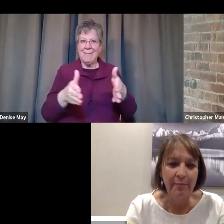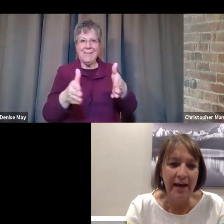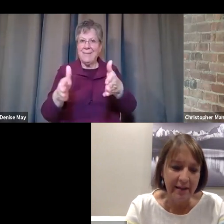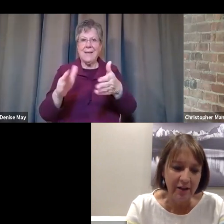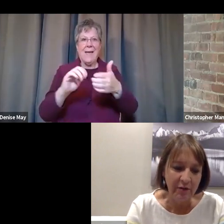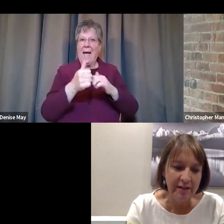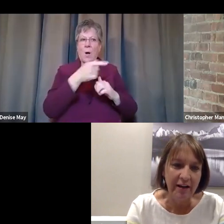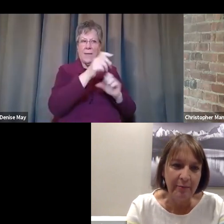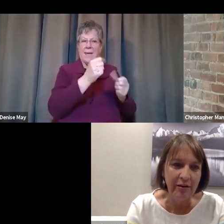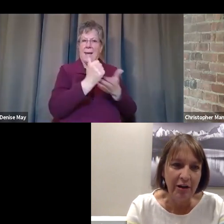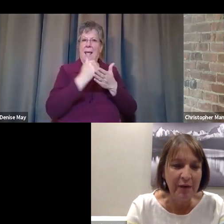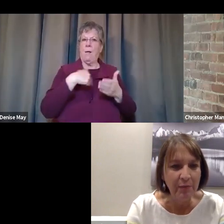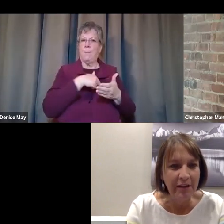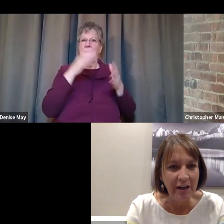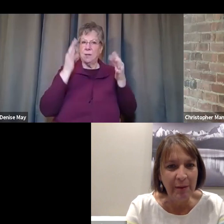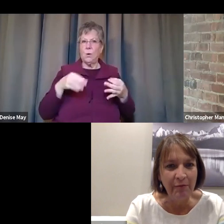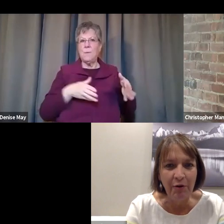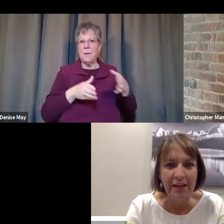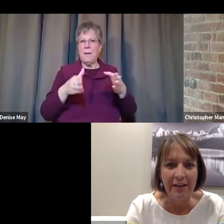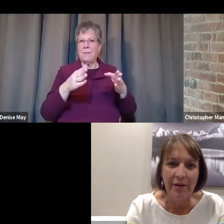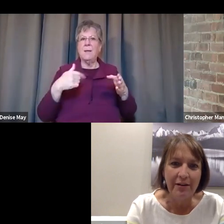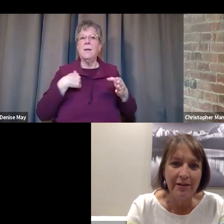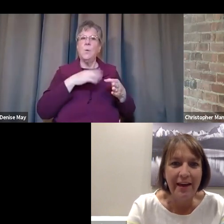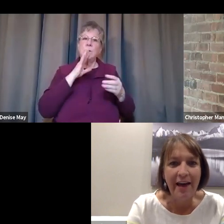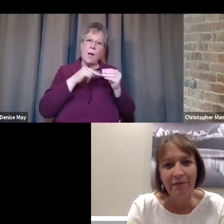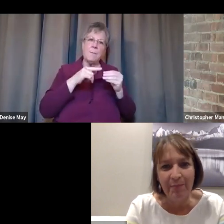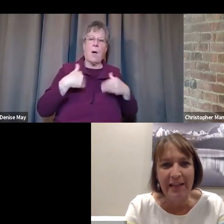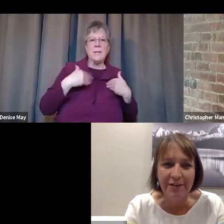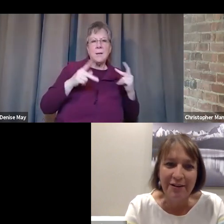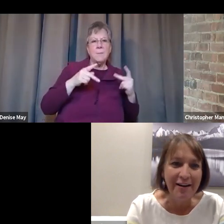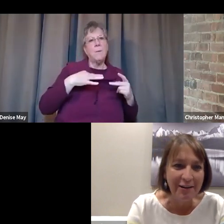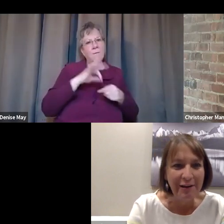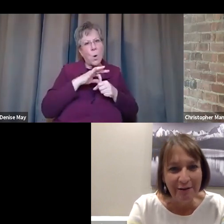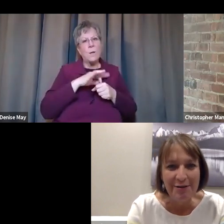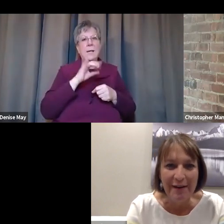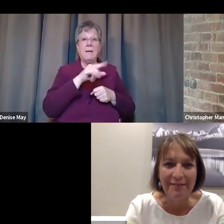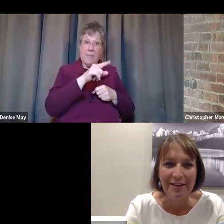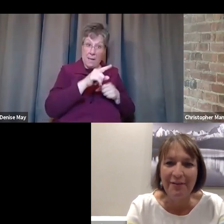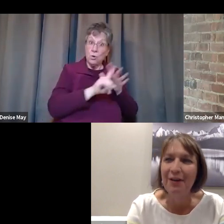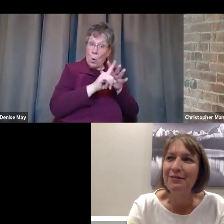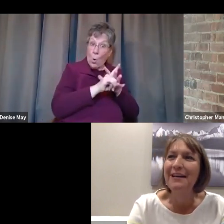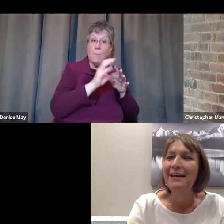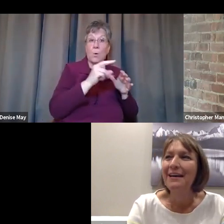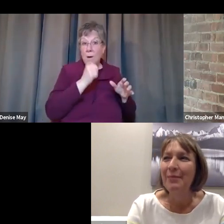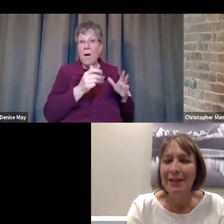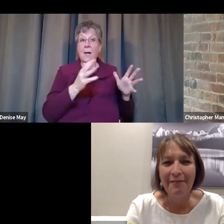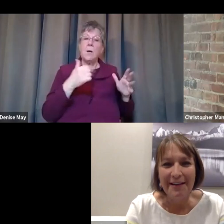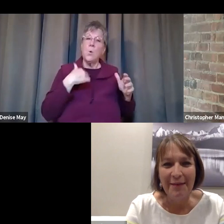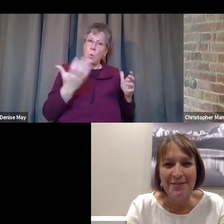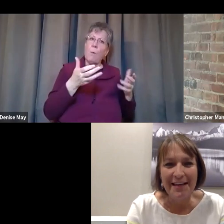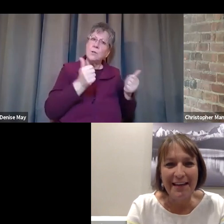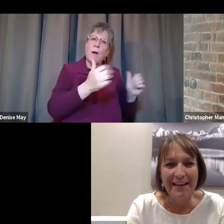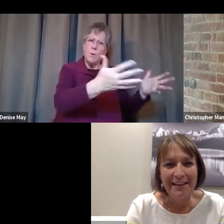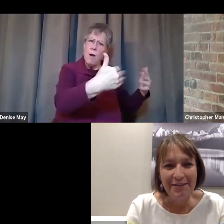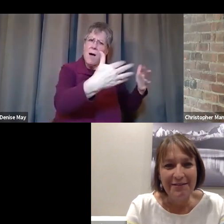determine that path. I know we talk a lot about young people and young people voting and whether they have big turnout, and we always go after their vote. And